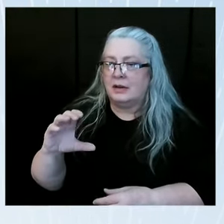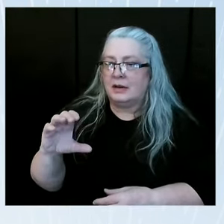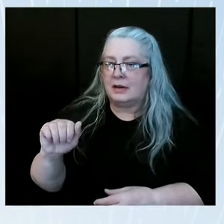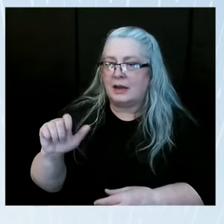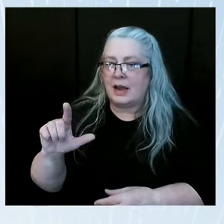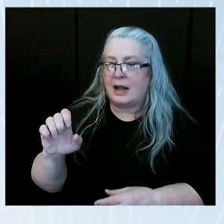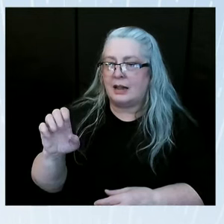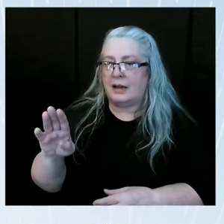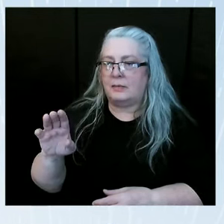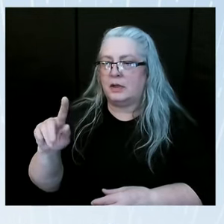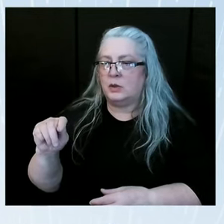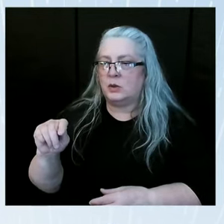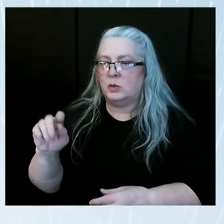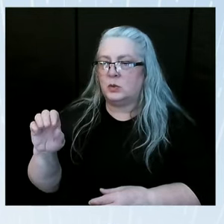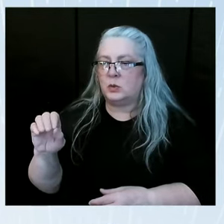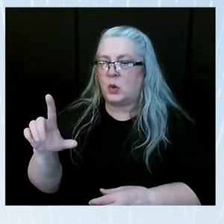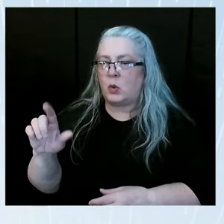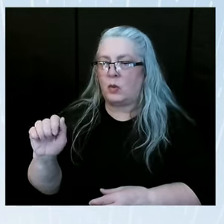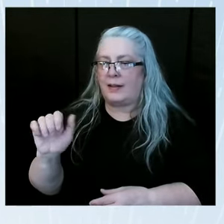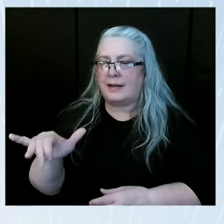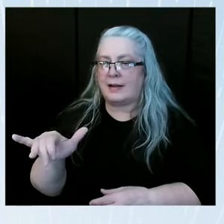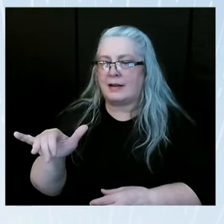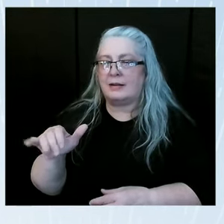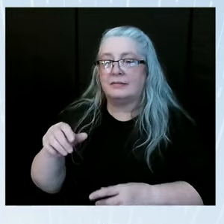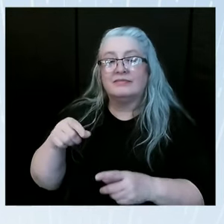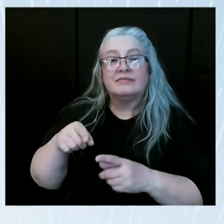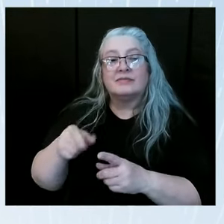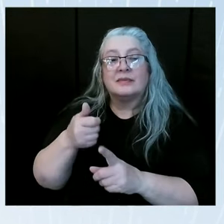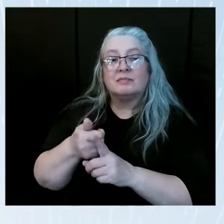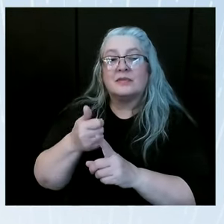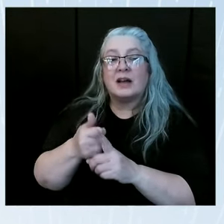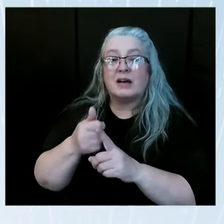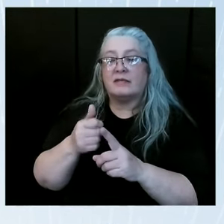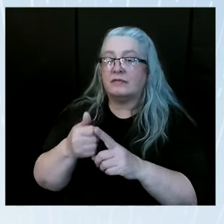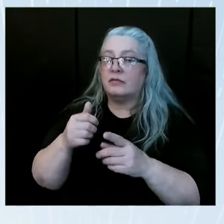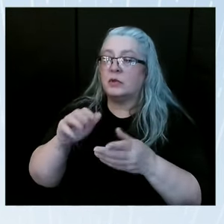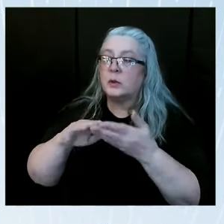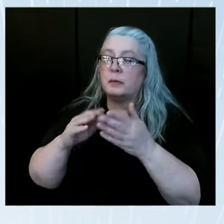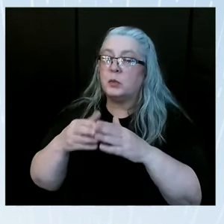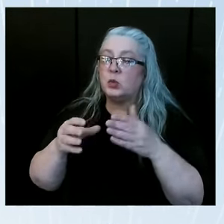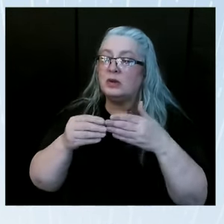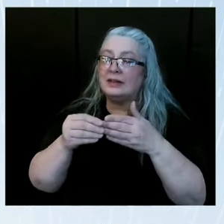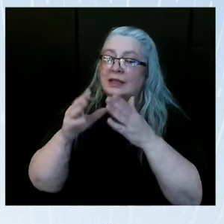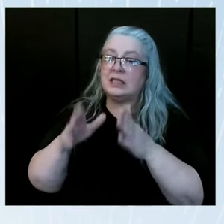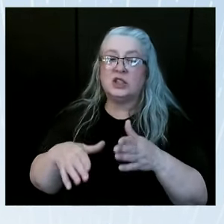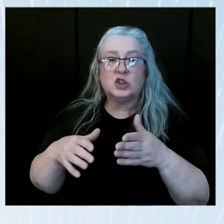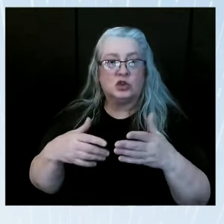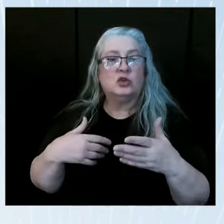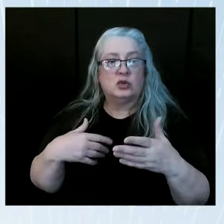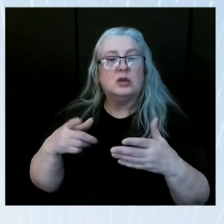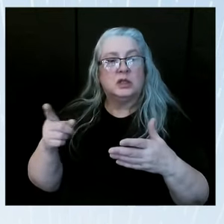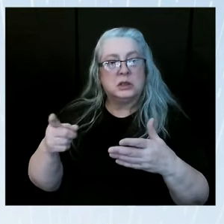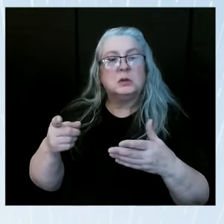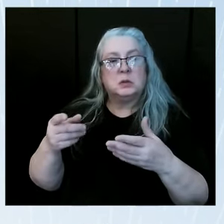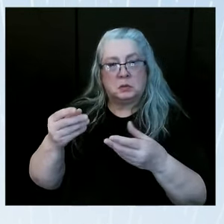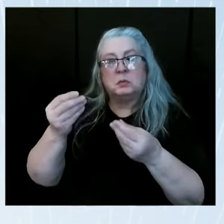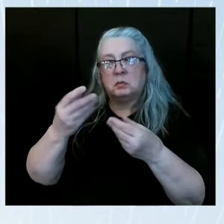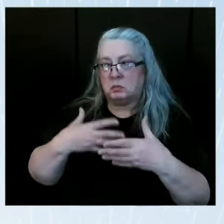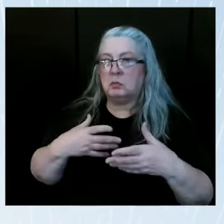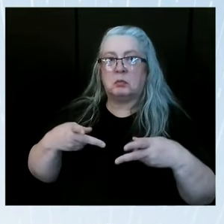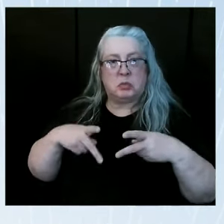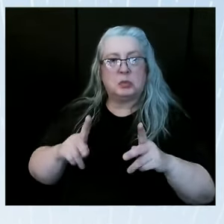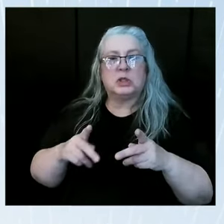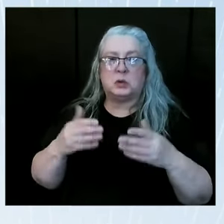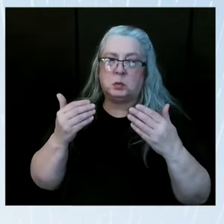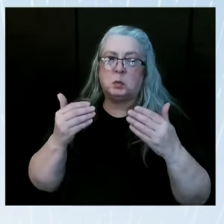Malawi who has given us permission to share his story here today. In 2010, Caleb's family received a